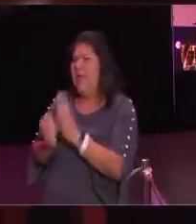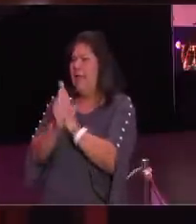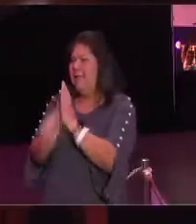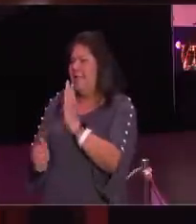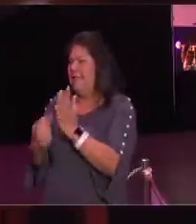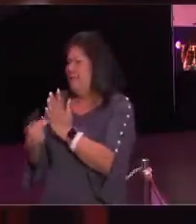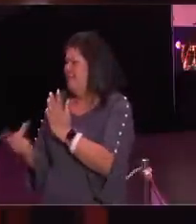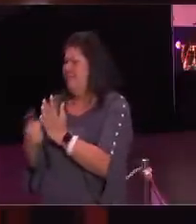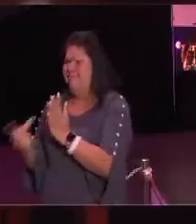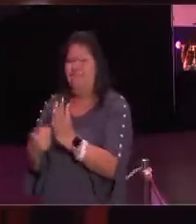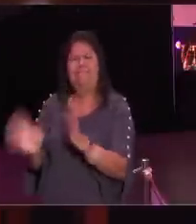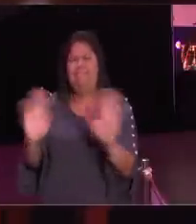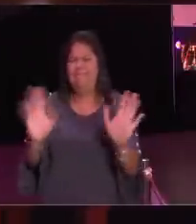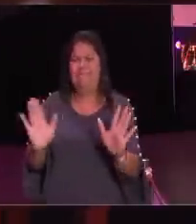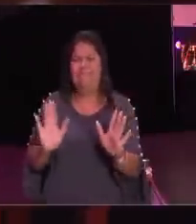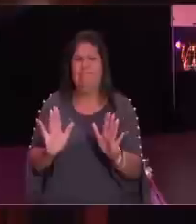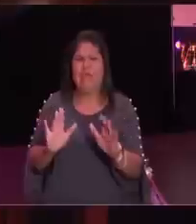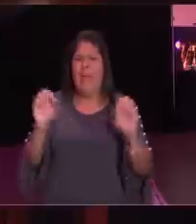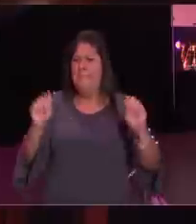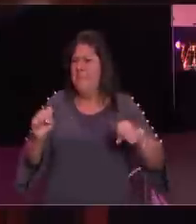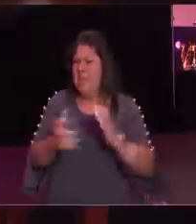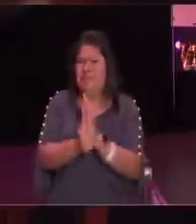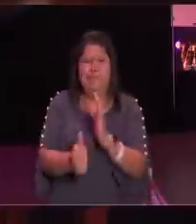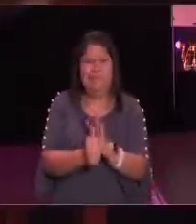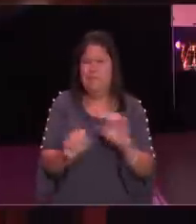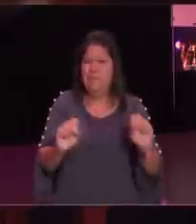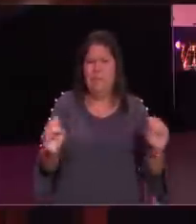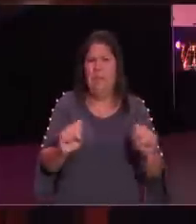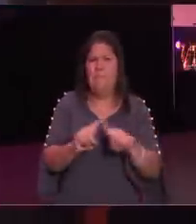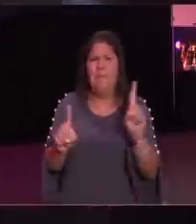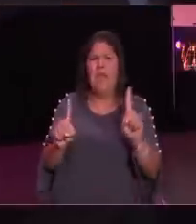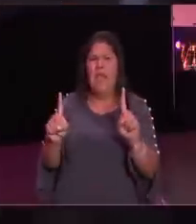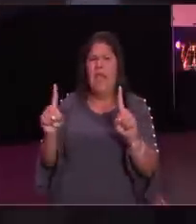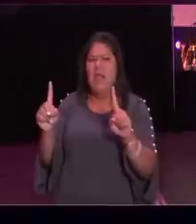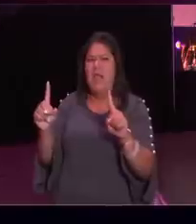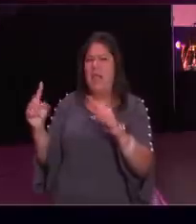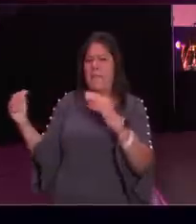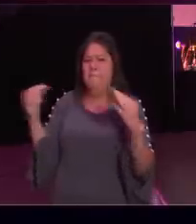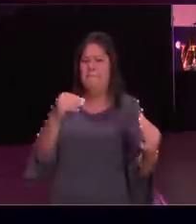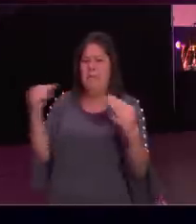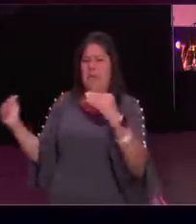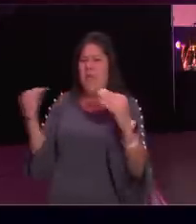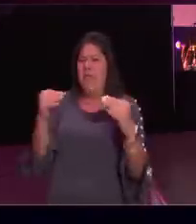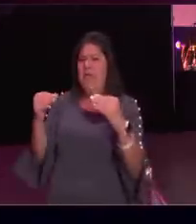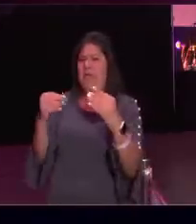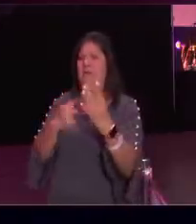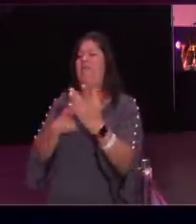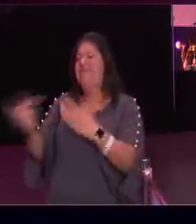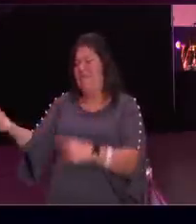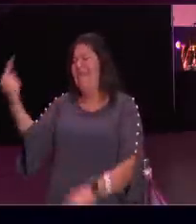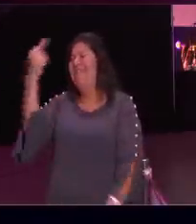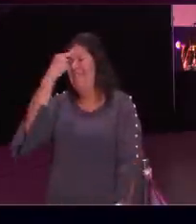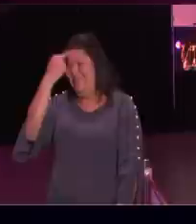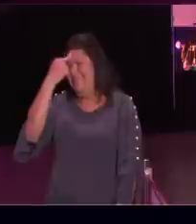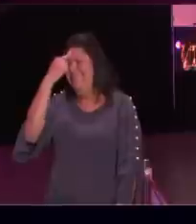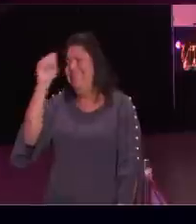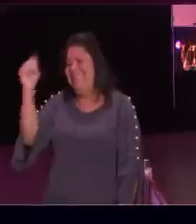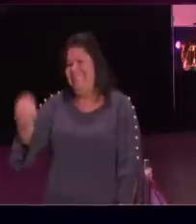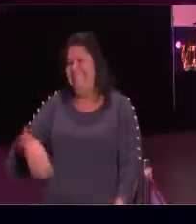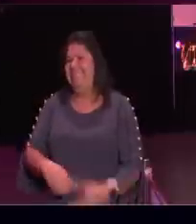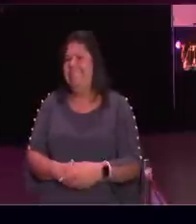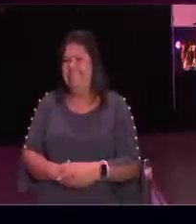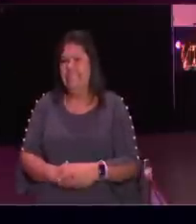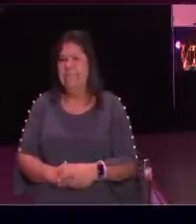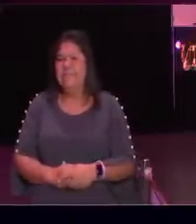talent. We're not losing in the area of ability, but we're losing the battle for our mind.